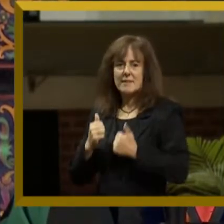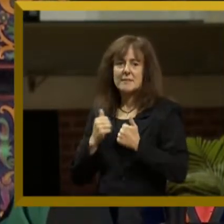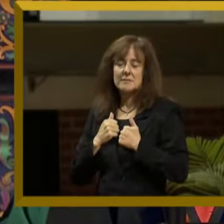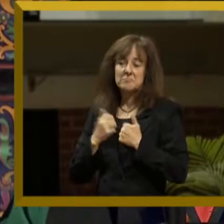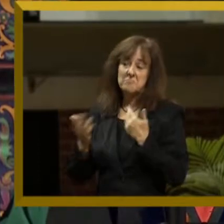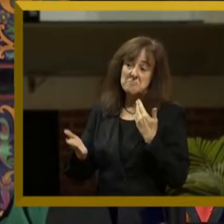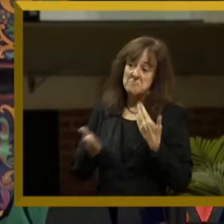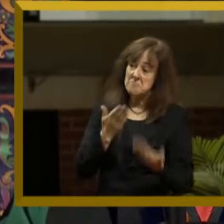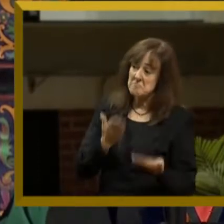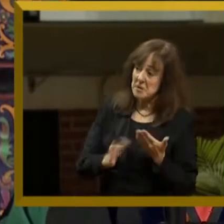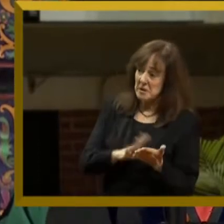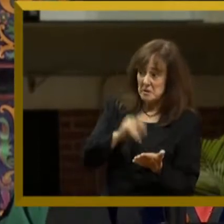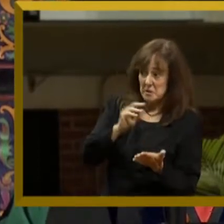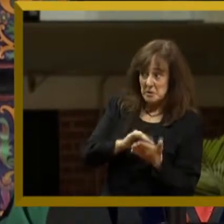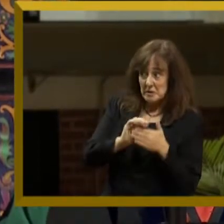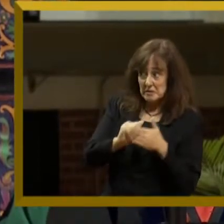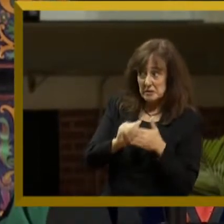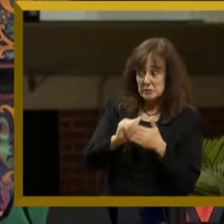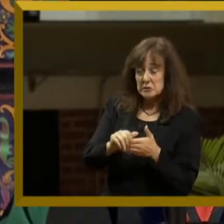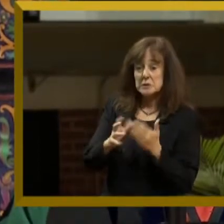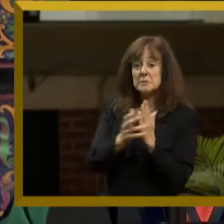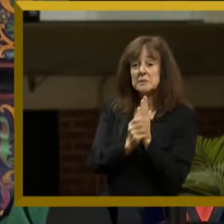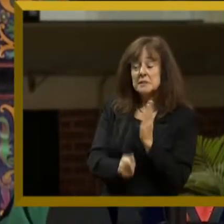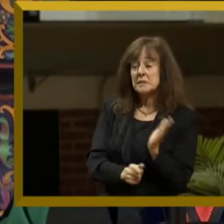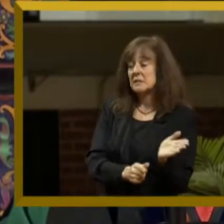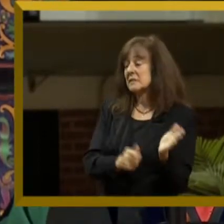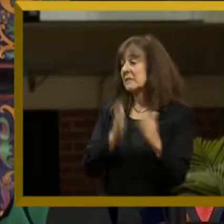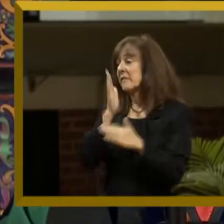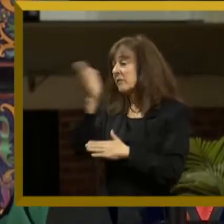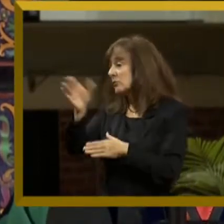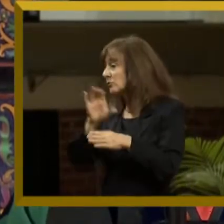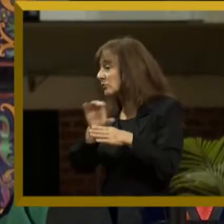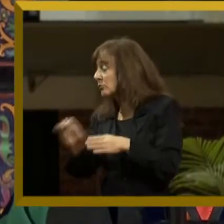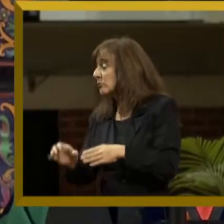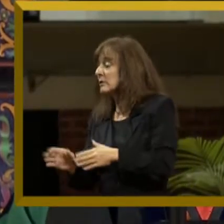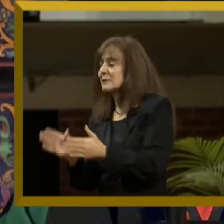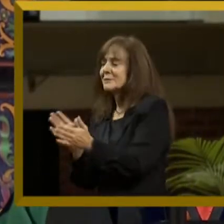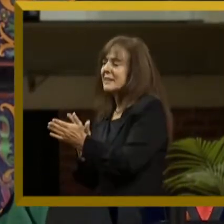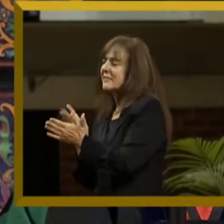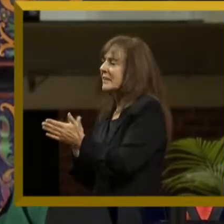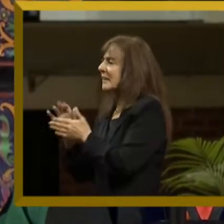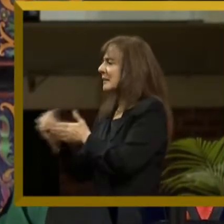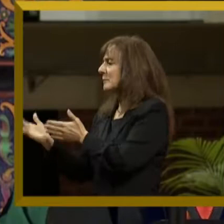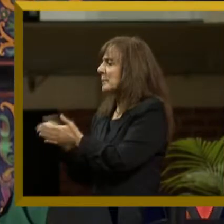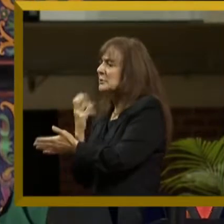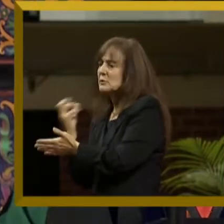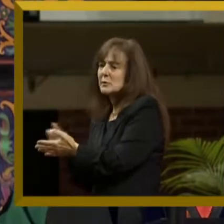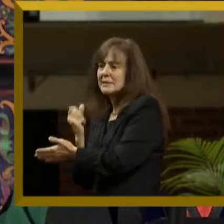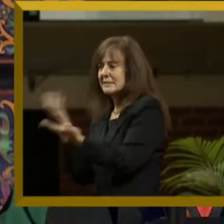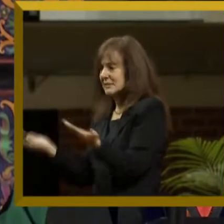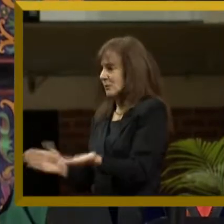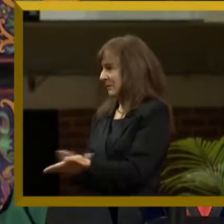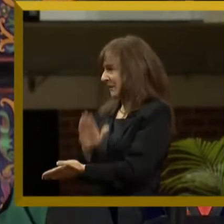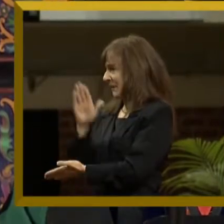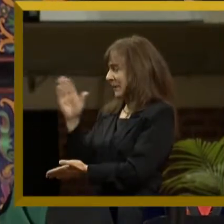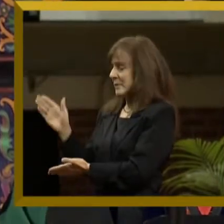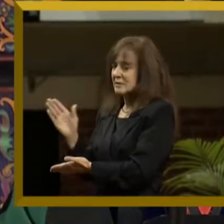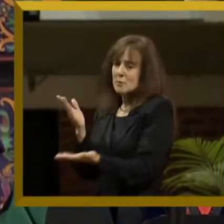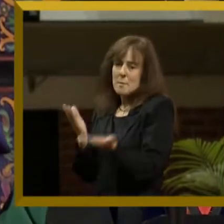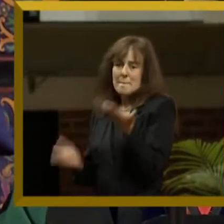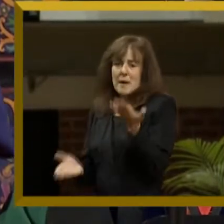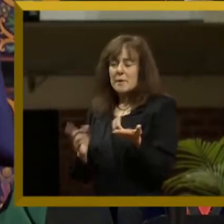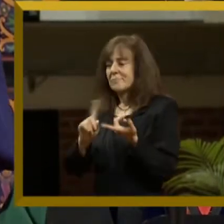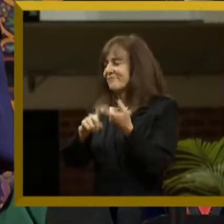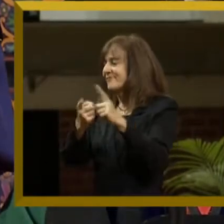it was learning leadership skills, future careers, taking advantage of leadership opportunities on campus, or